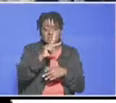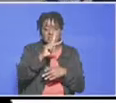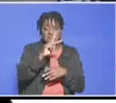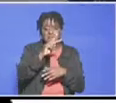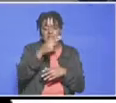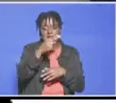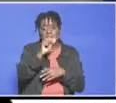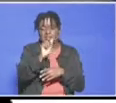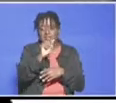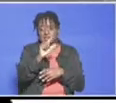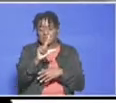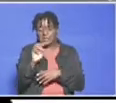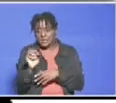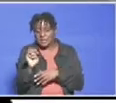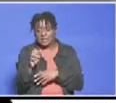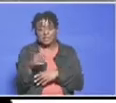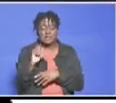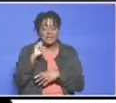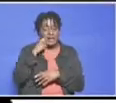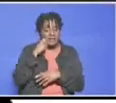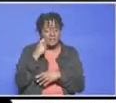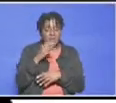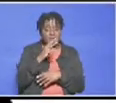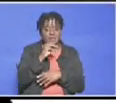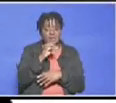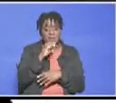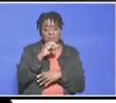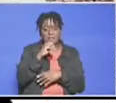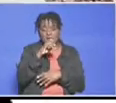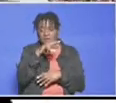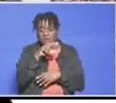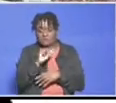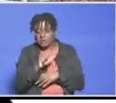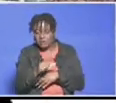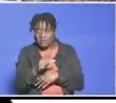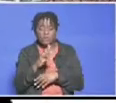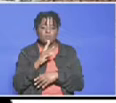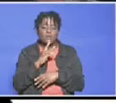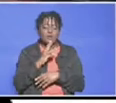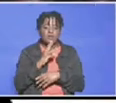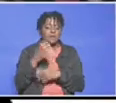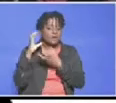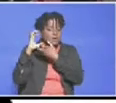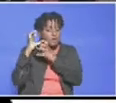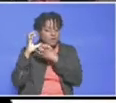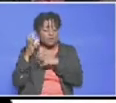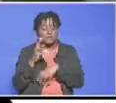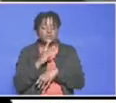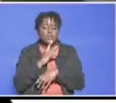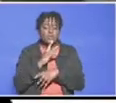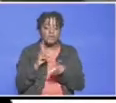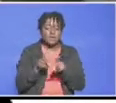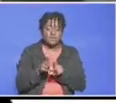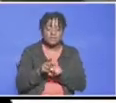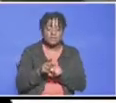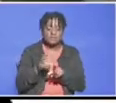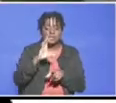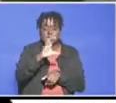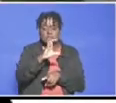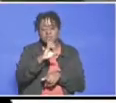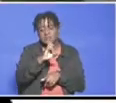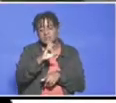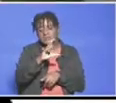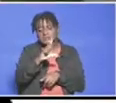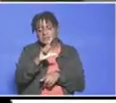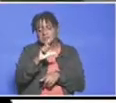apples, I have mineral water, coconut water. Also, I have in this celery.